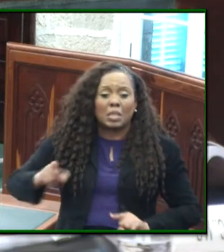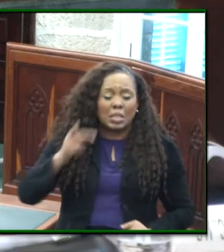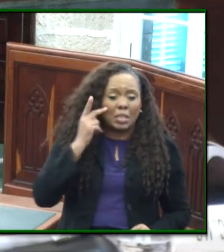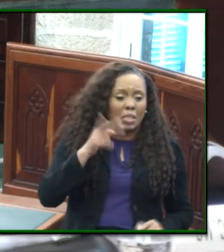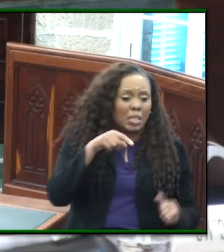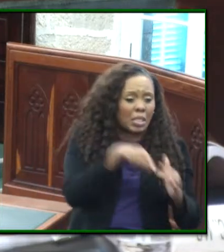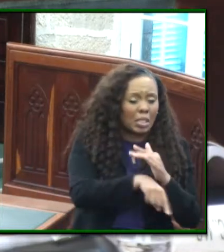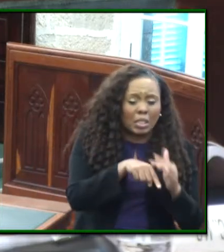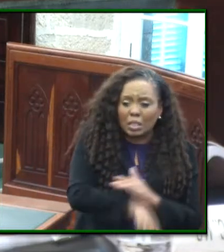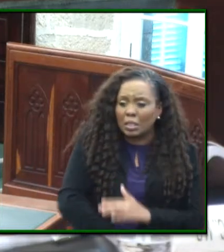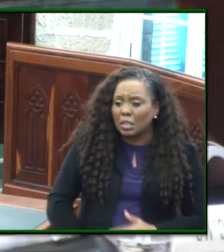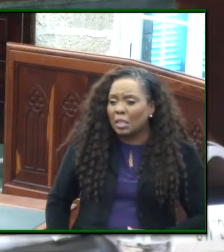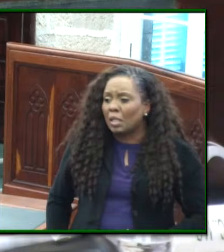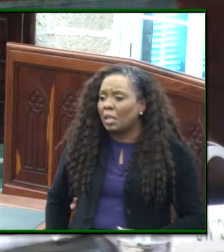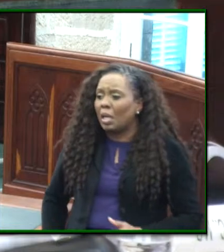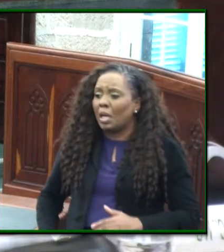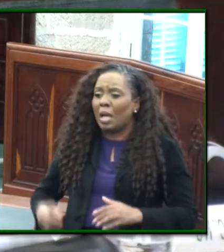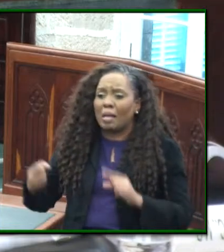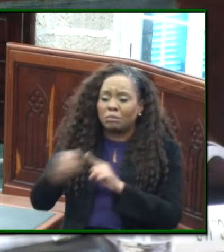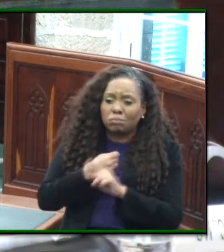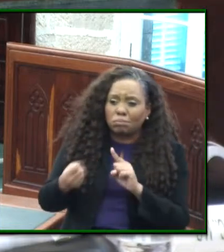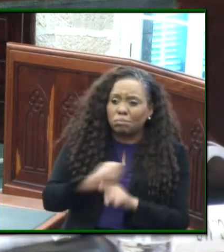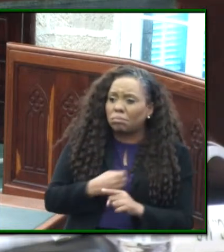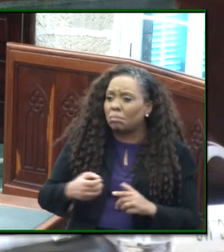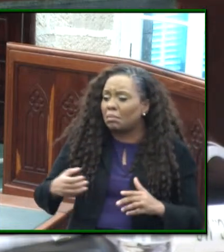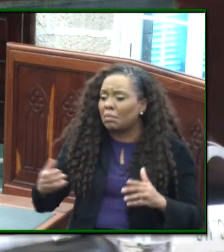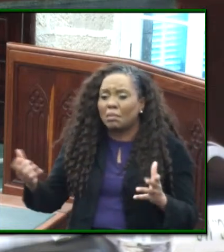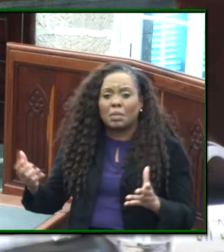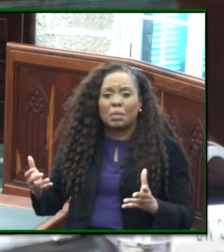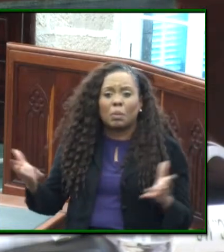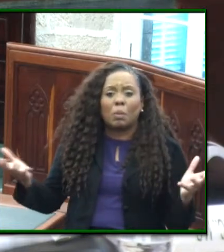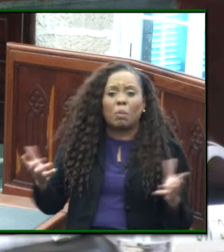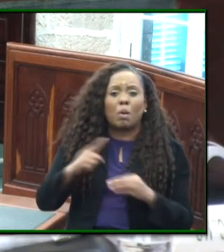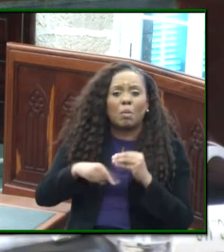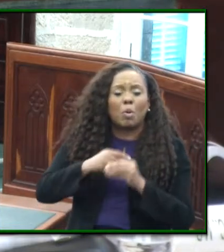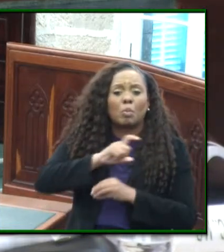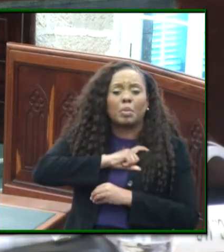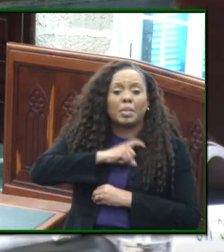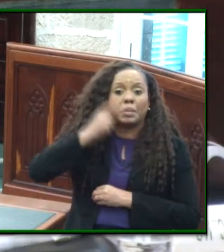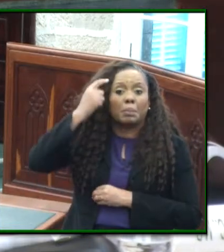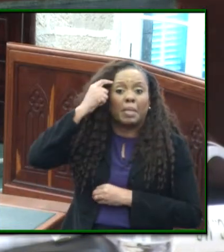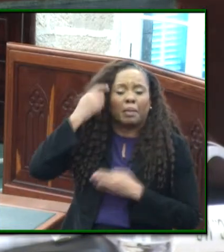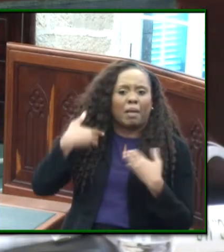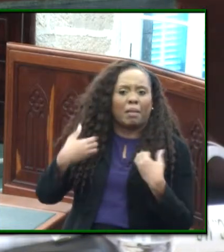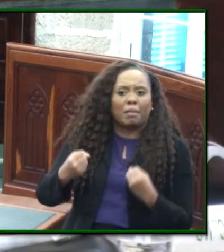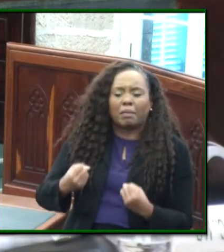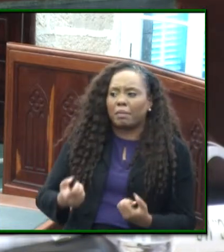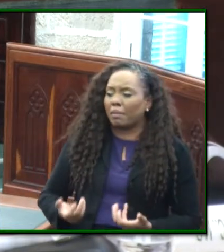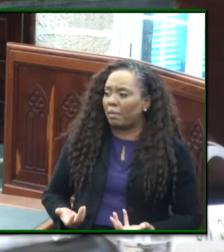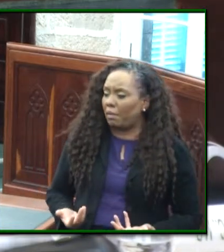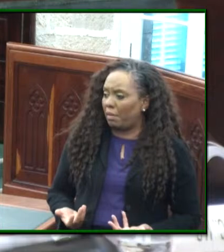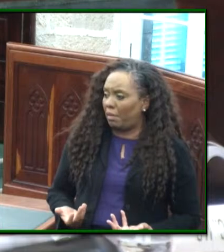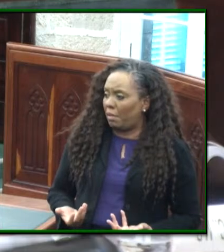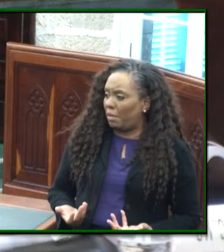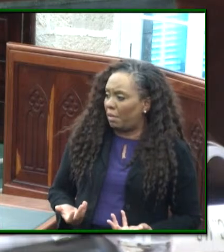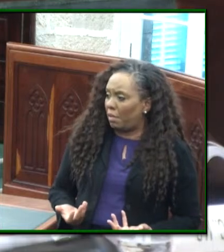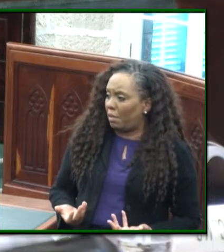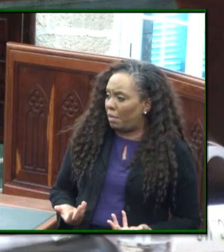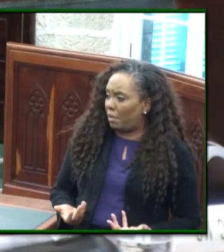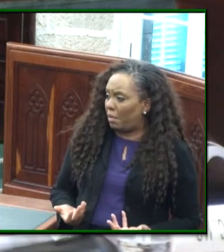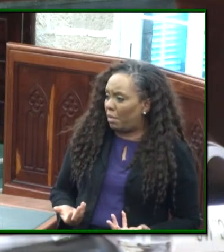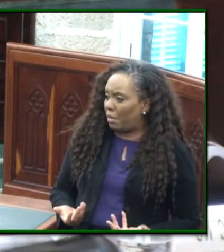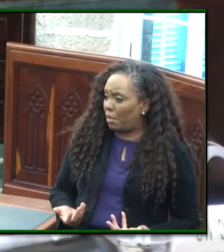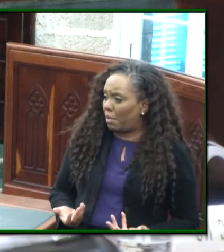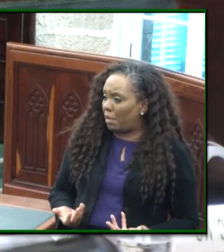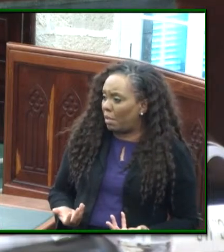of situations on a daily basis. So I don't know if you can speak firstly to whether that has been taken into account, particularly since we are seeing